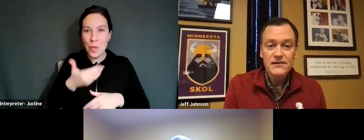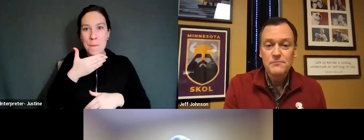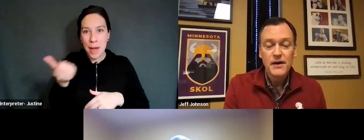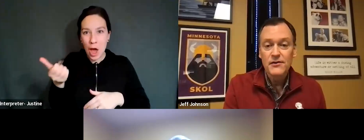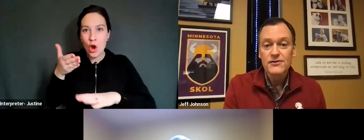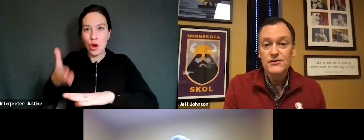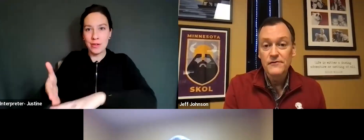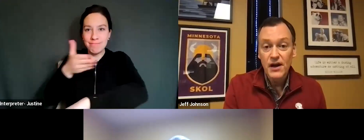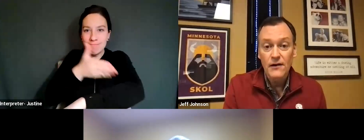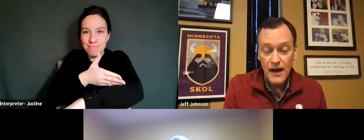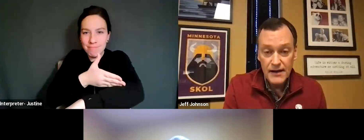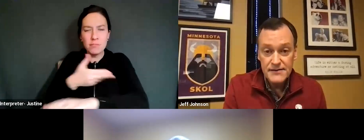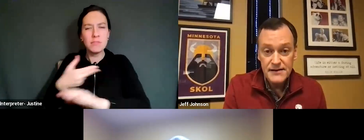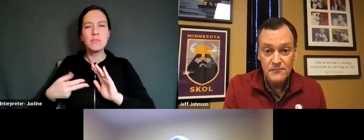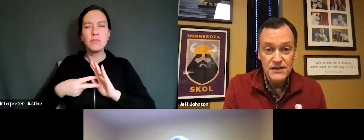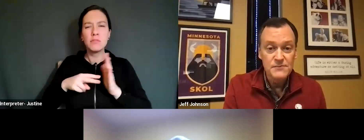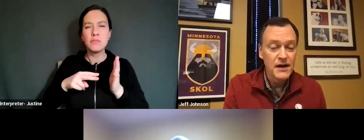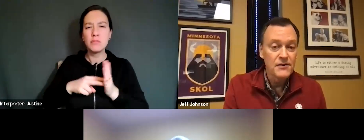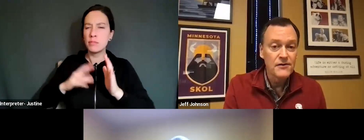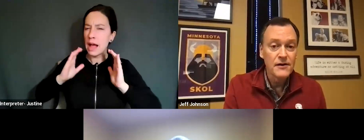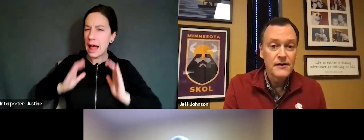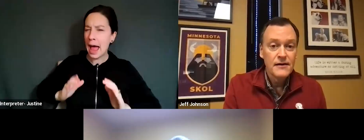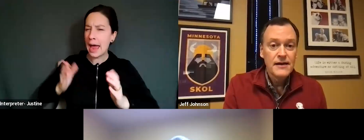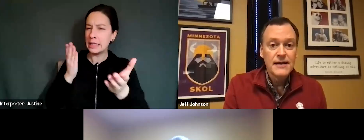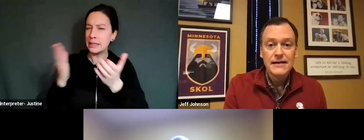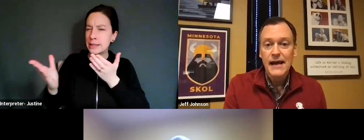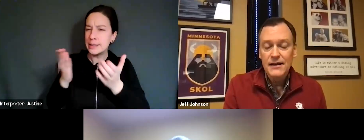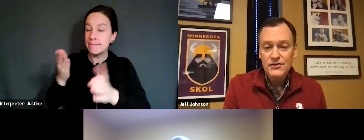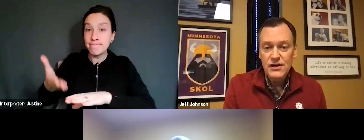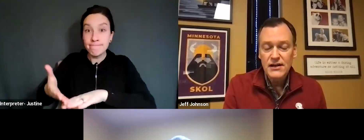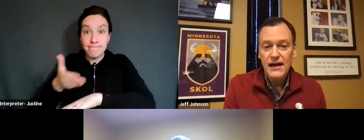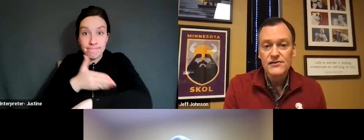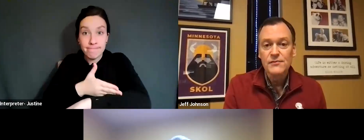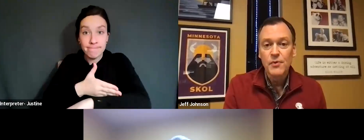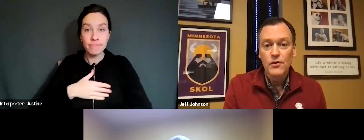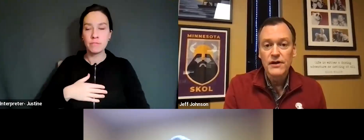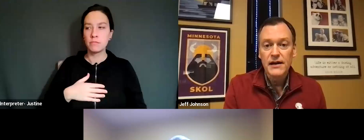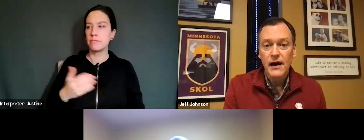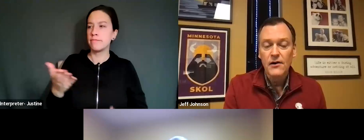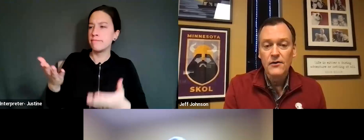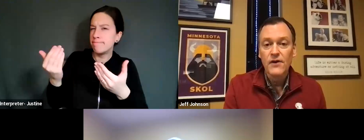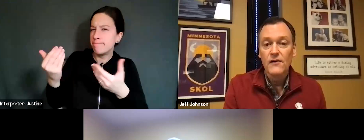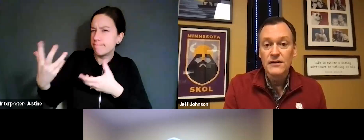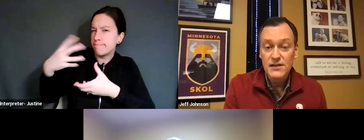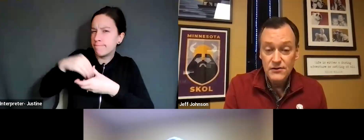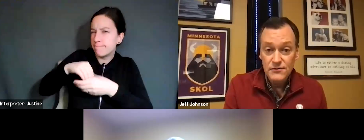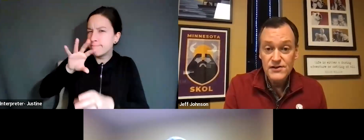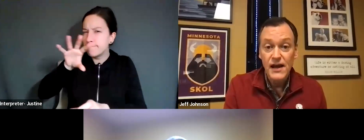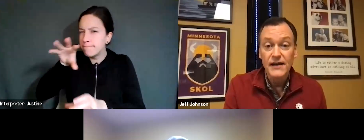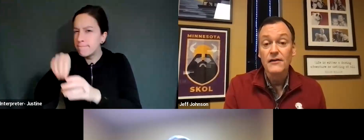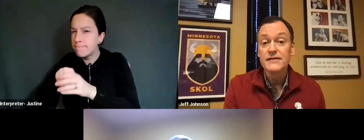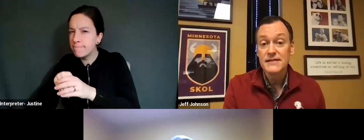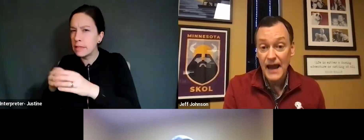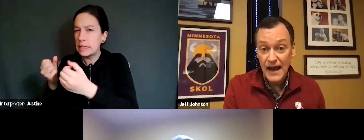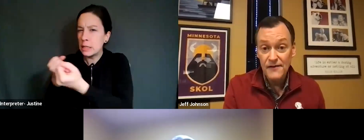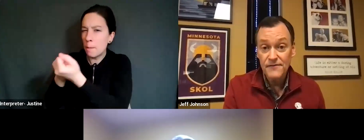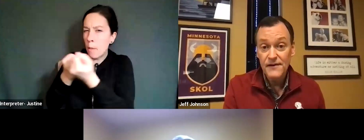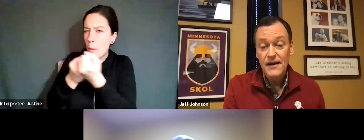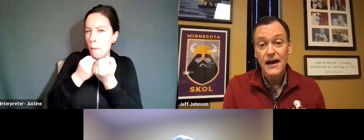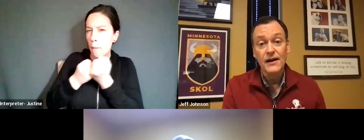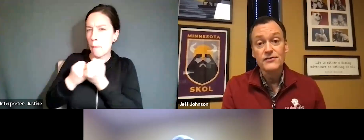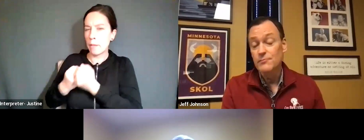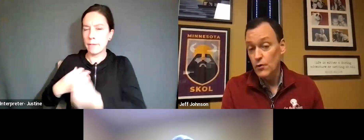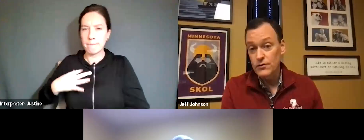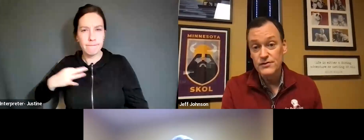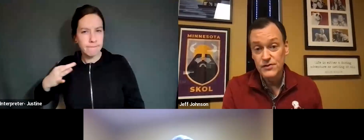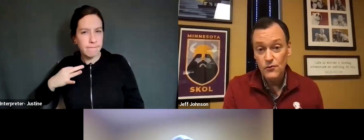that means better serving our clients. It means better engaging and supporting our volunteers and our staff